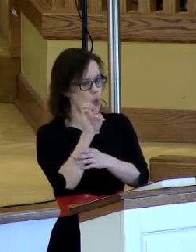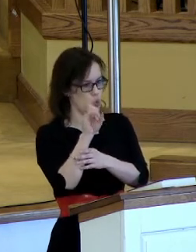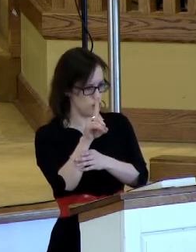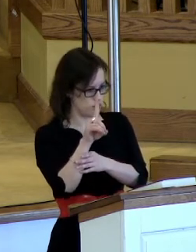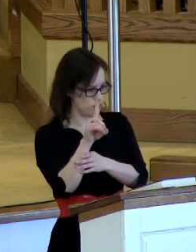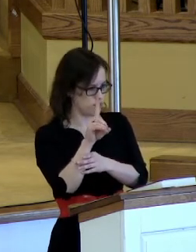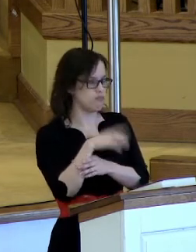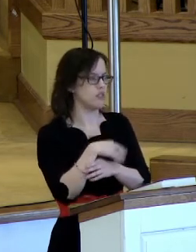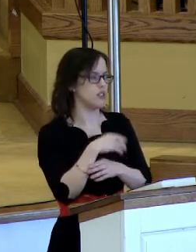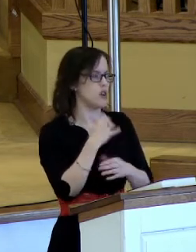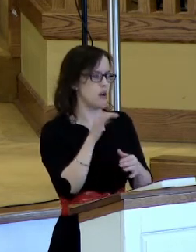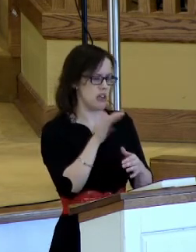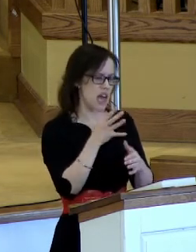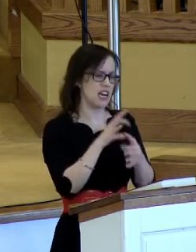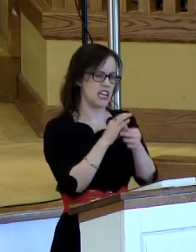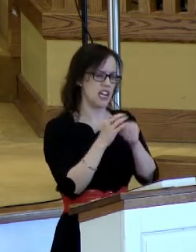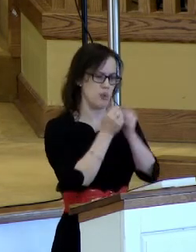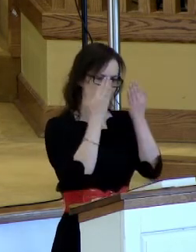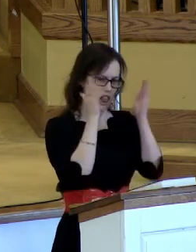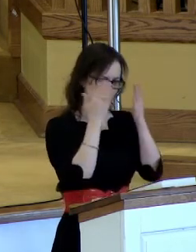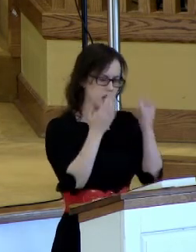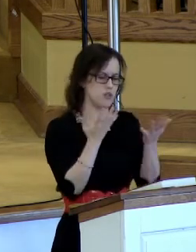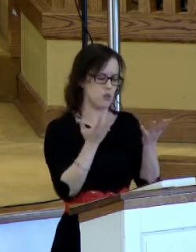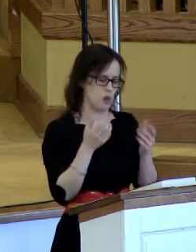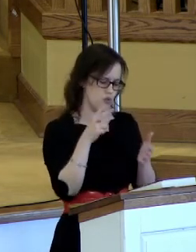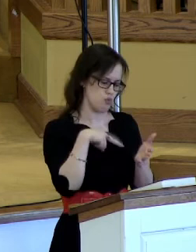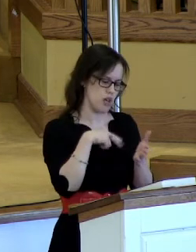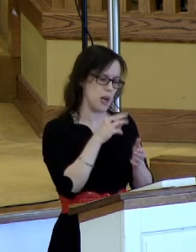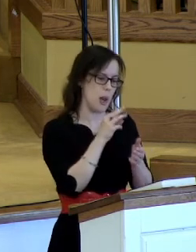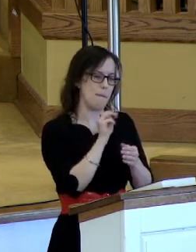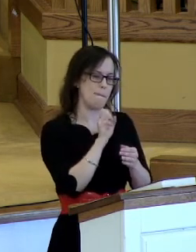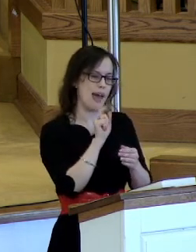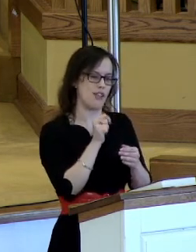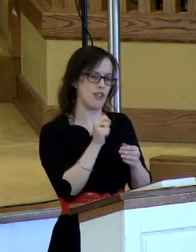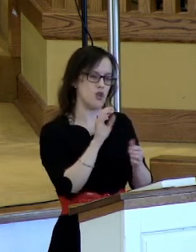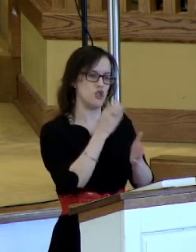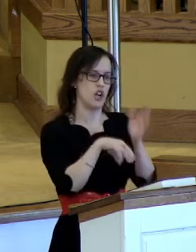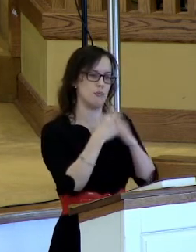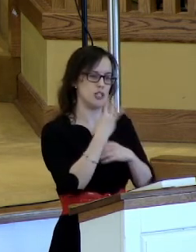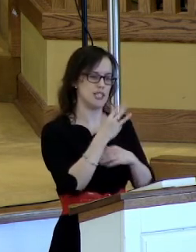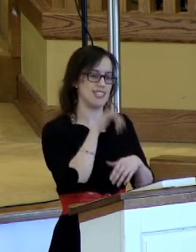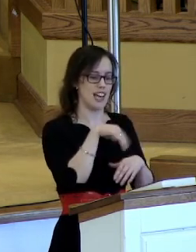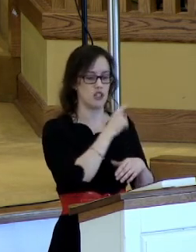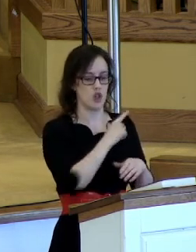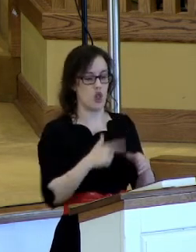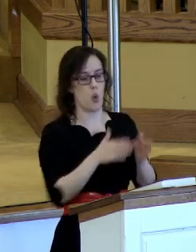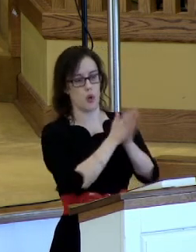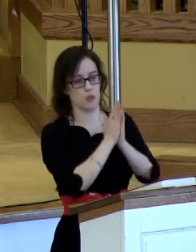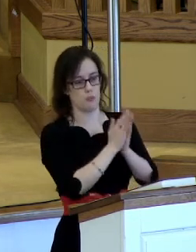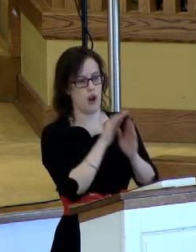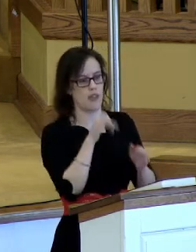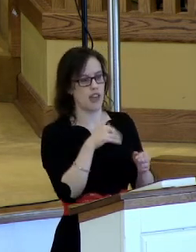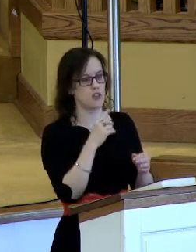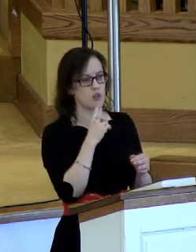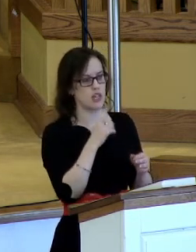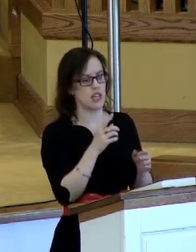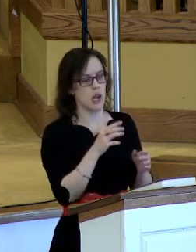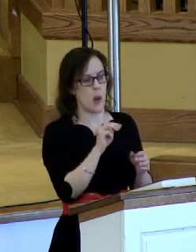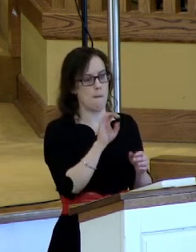you want to call it. But look at Matthew 6. The Lord's Prayer is what it's called. It really is a model prayer for